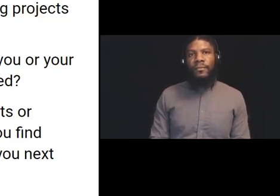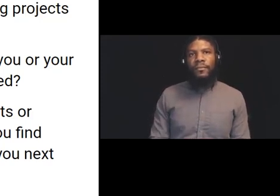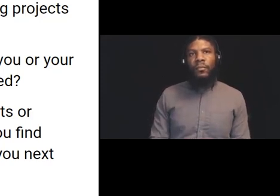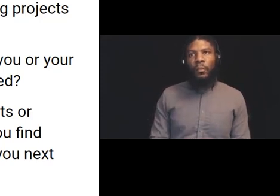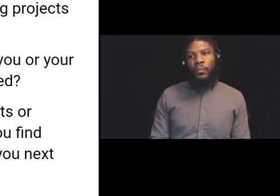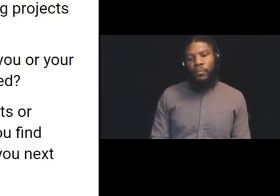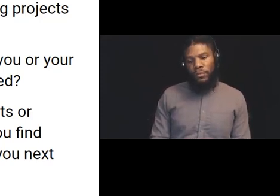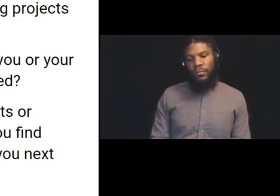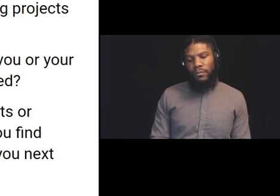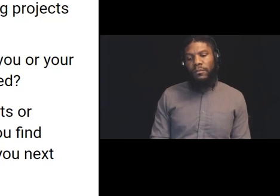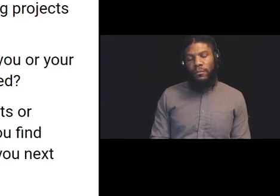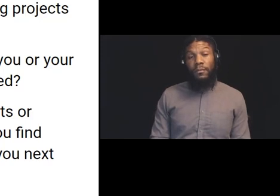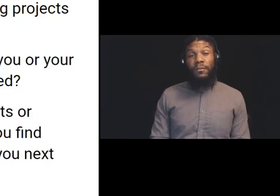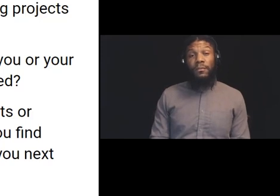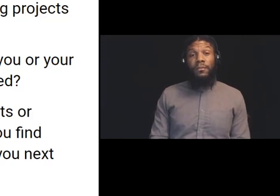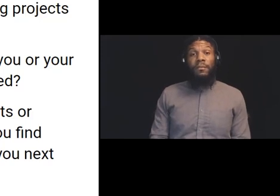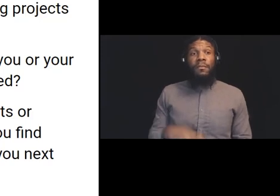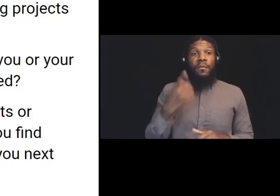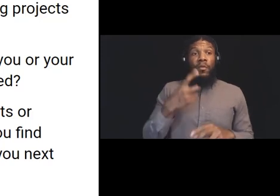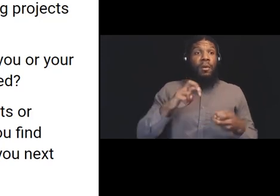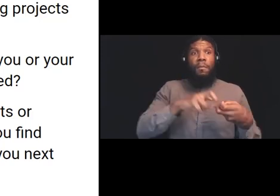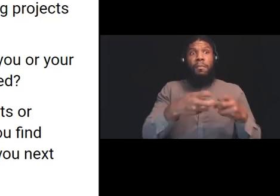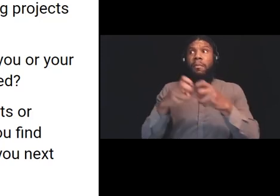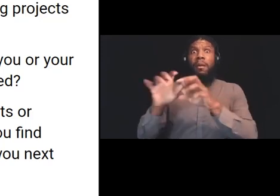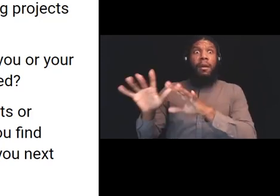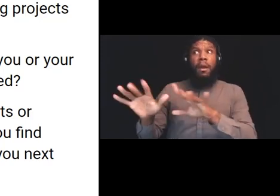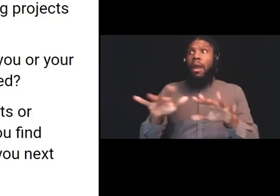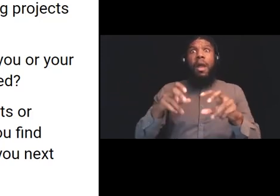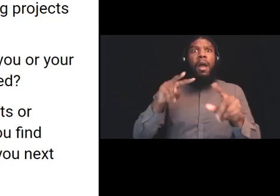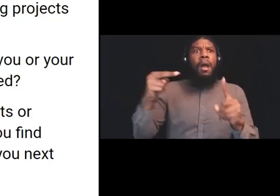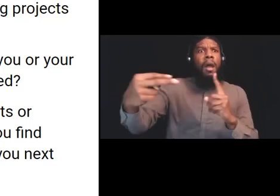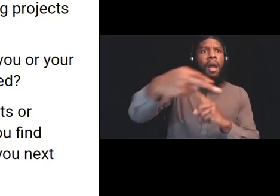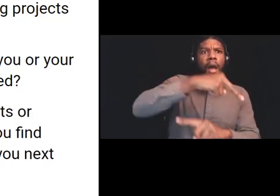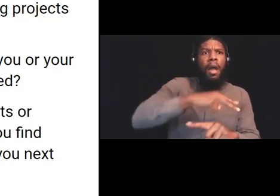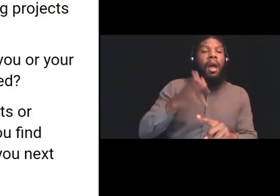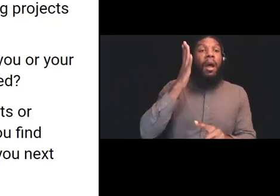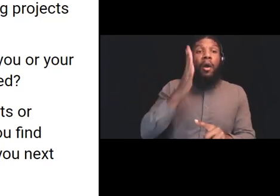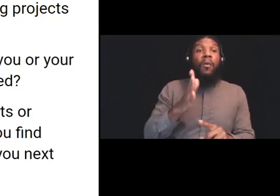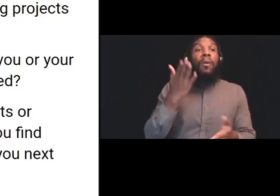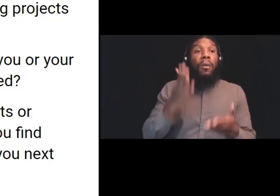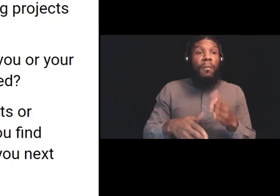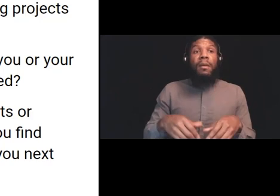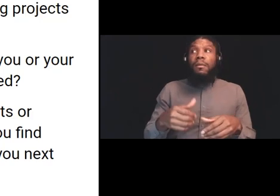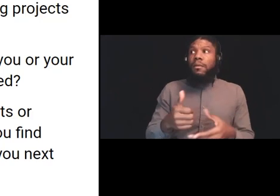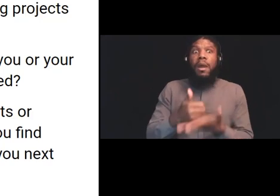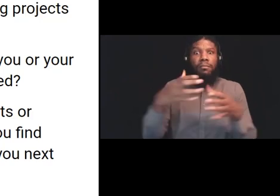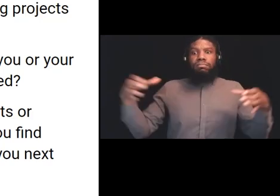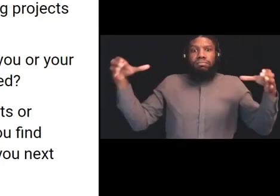multiple sort of angles to get at the same problem could be a really neat way to bring OWC people together.